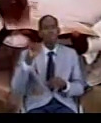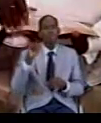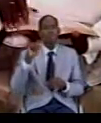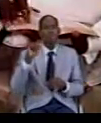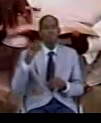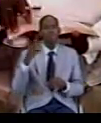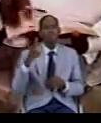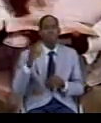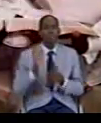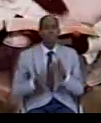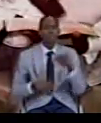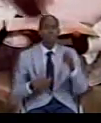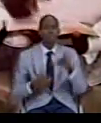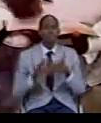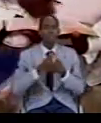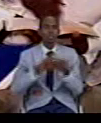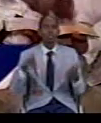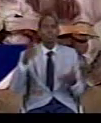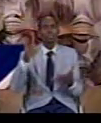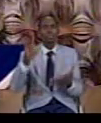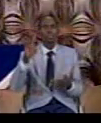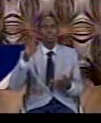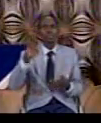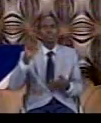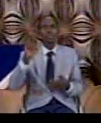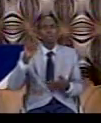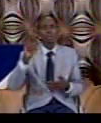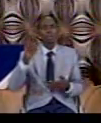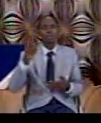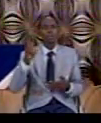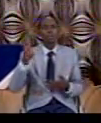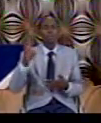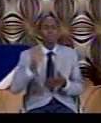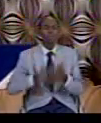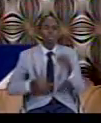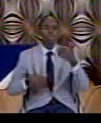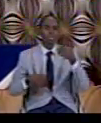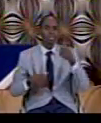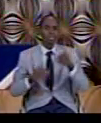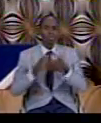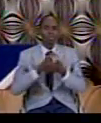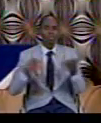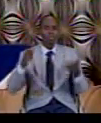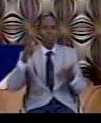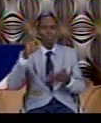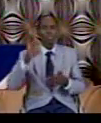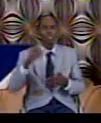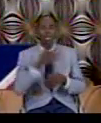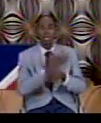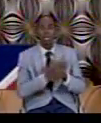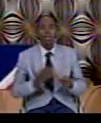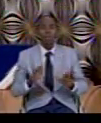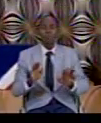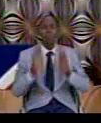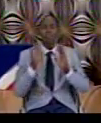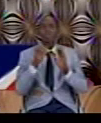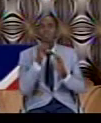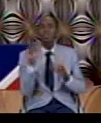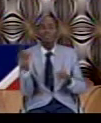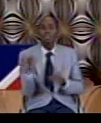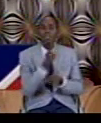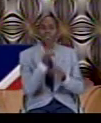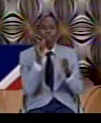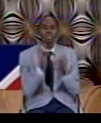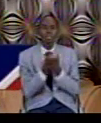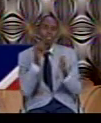verse 28. Matthew chapter 10, verse 28. And fear not them which